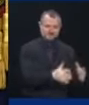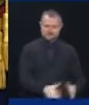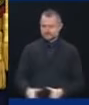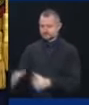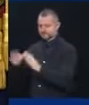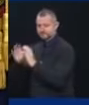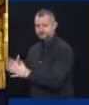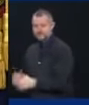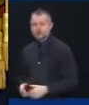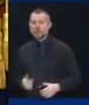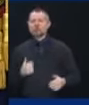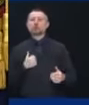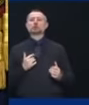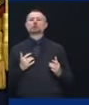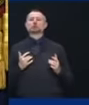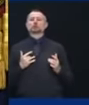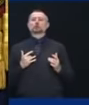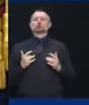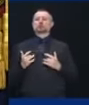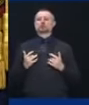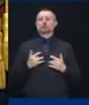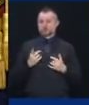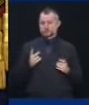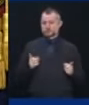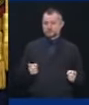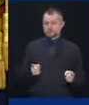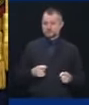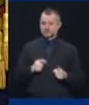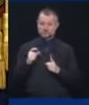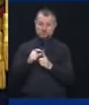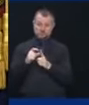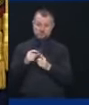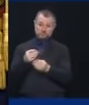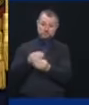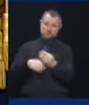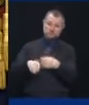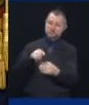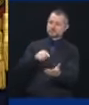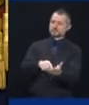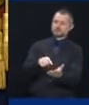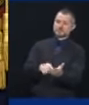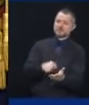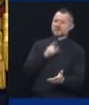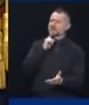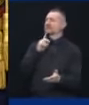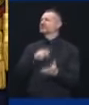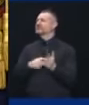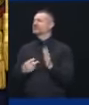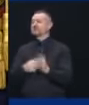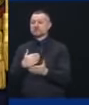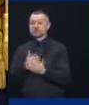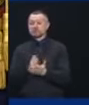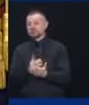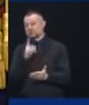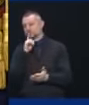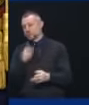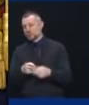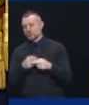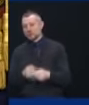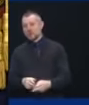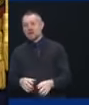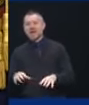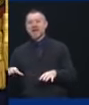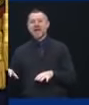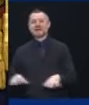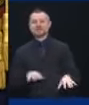two sets of concerns, right? Because a budget, we use the word budget, it's not really a budget, it's really an action plan. So in that